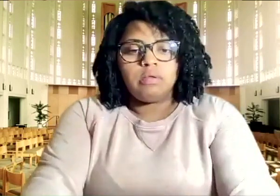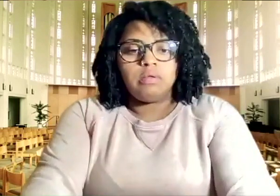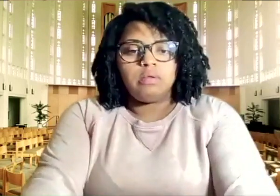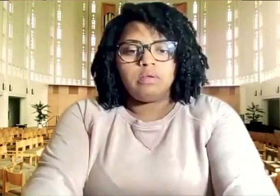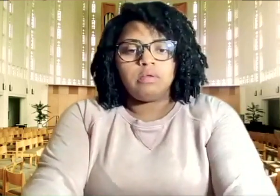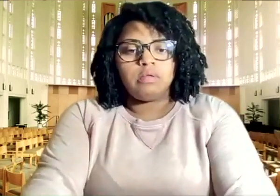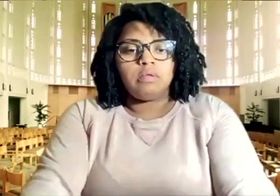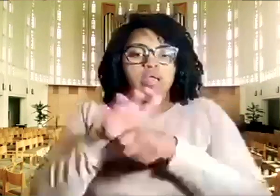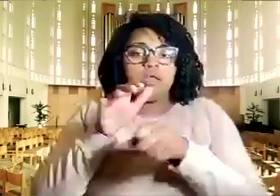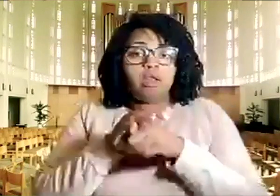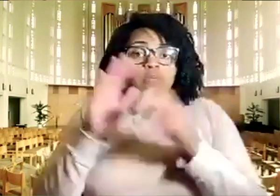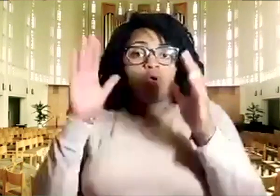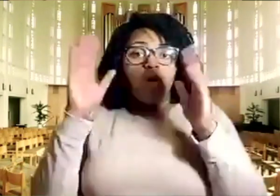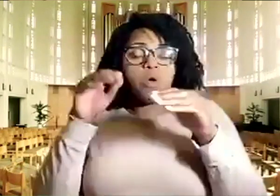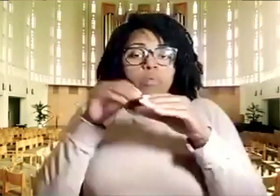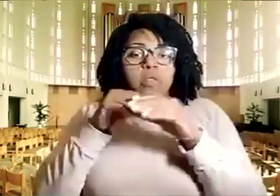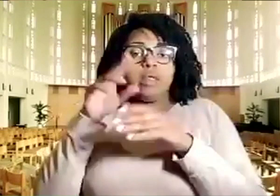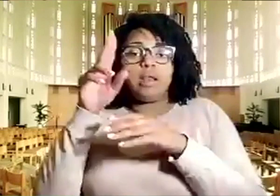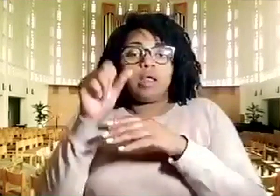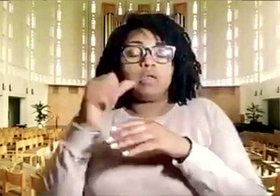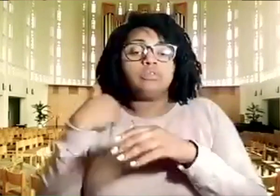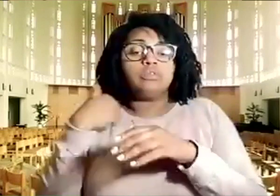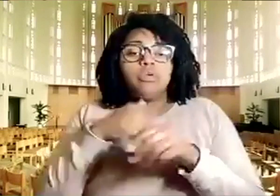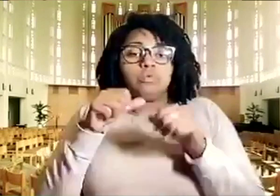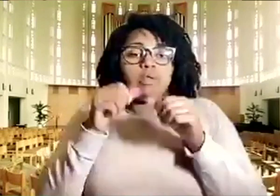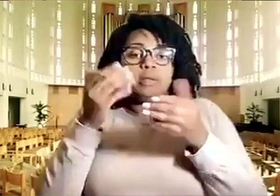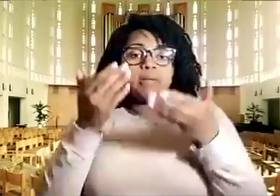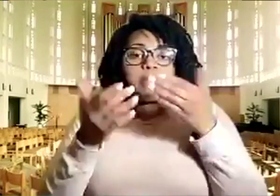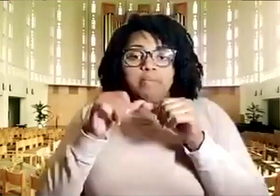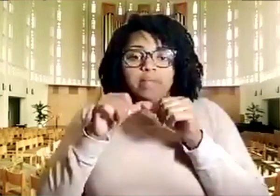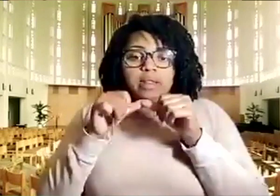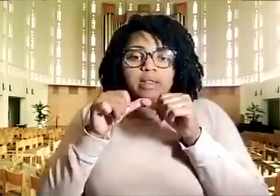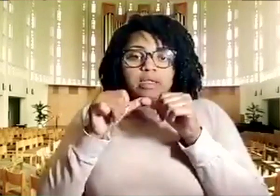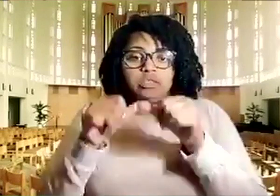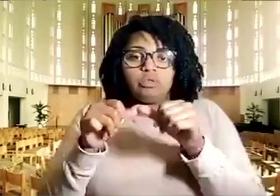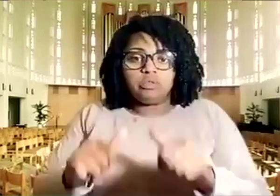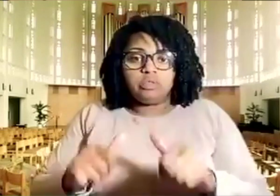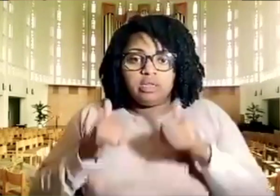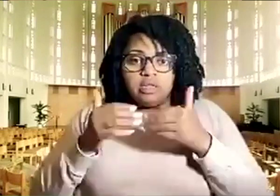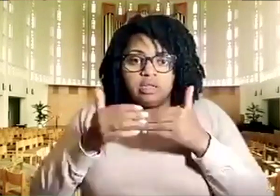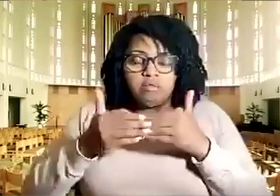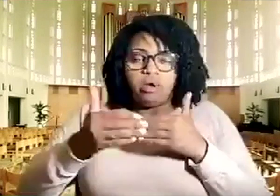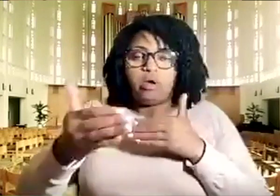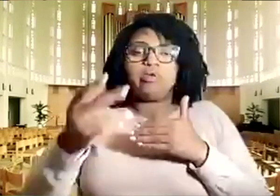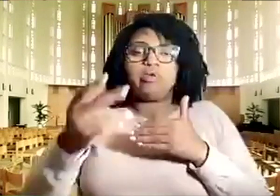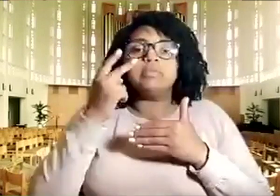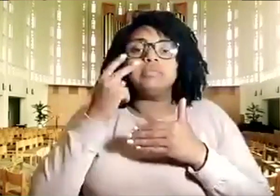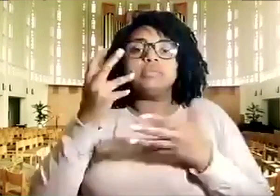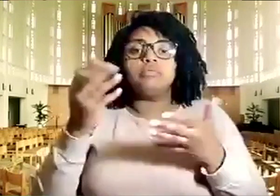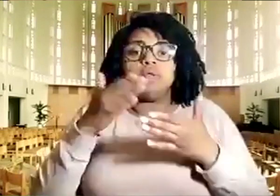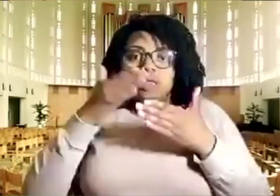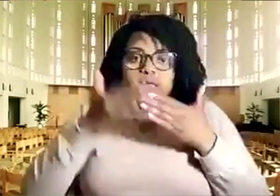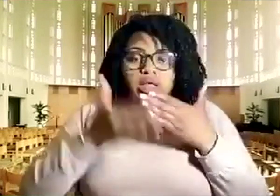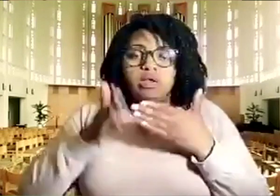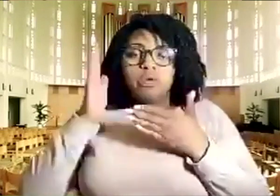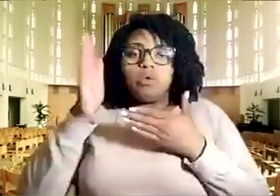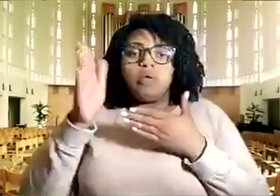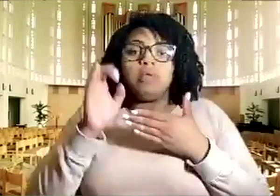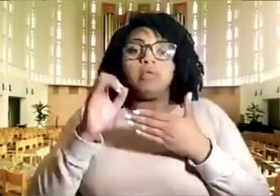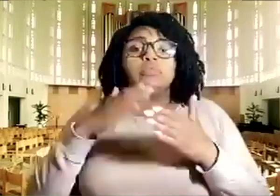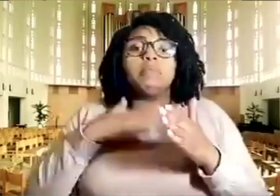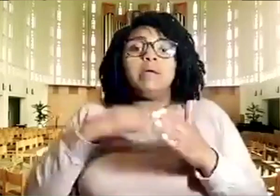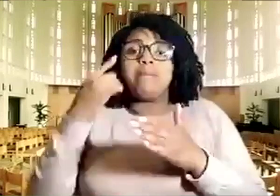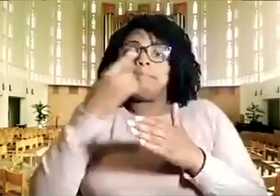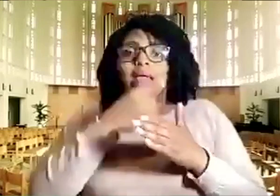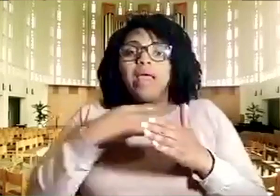might live on and see what the end will be. So may the words of my mouth and the